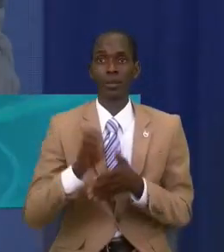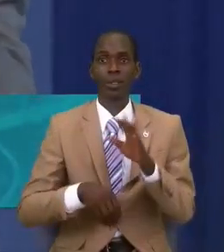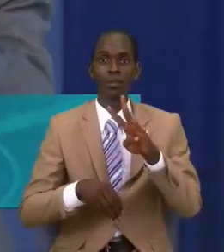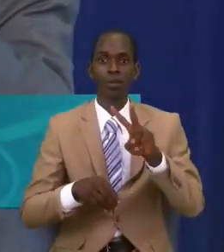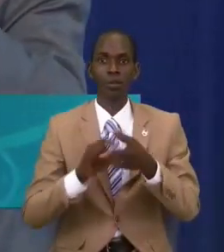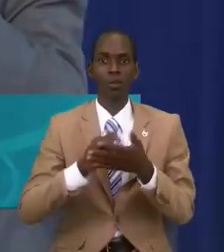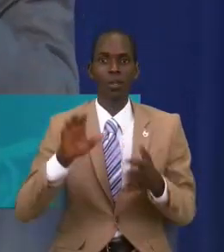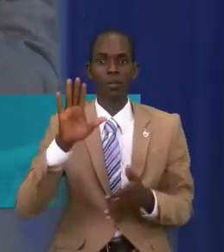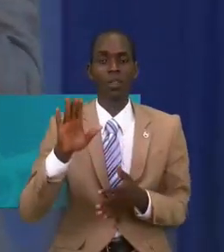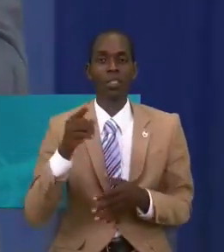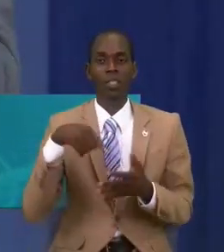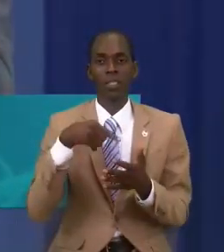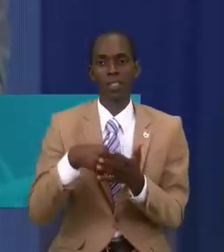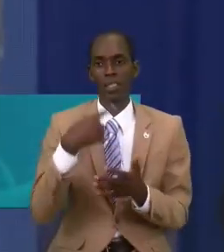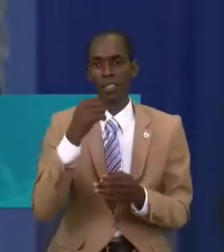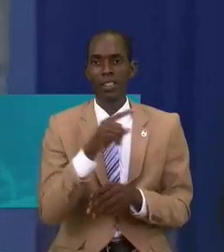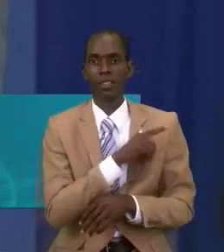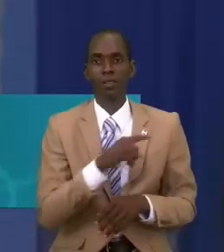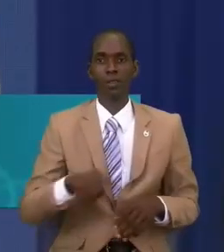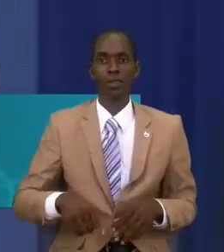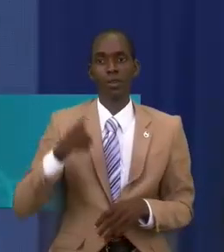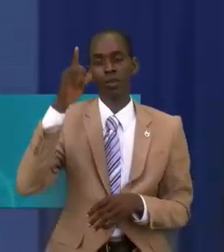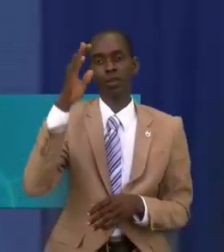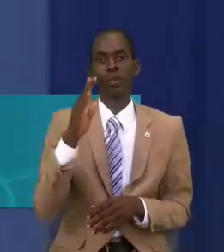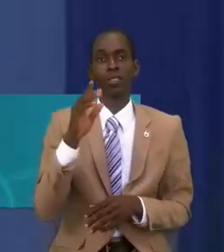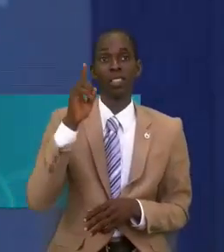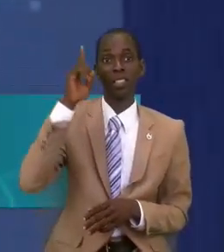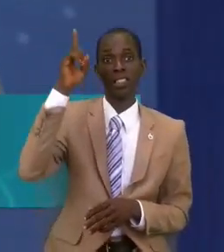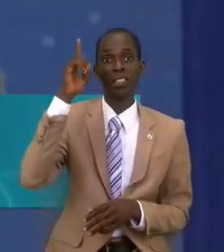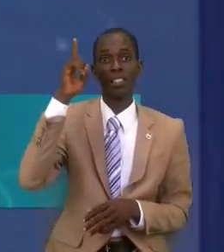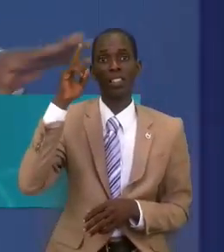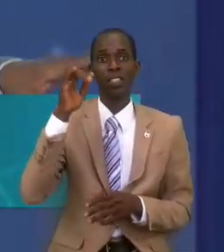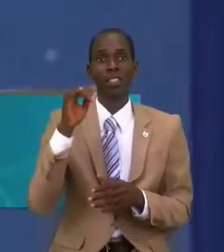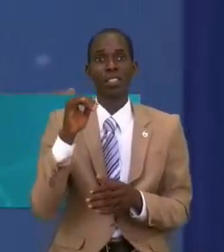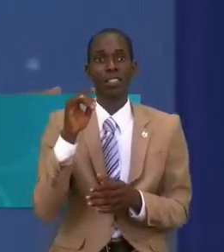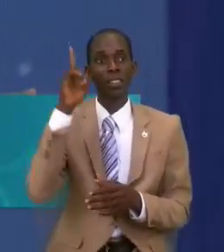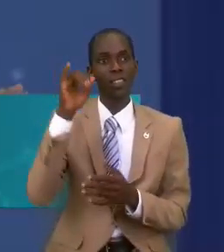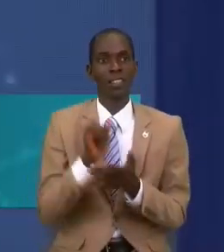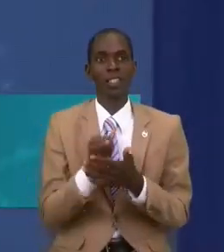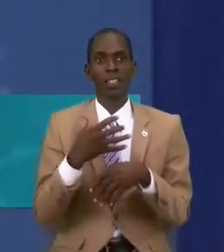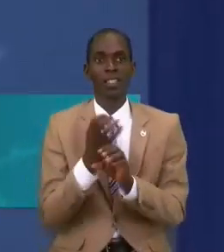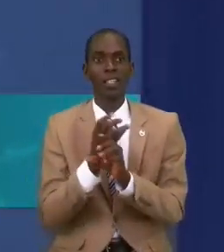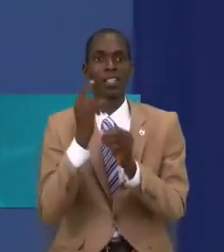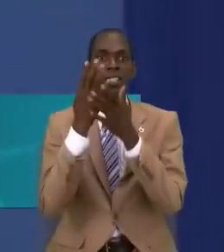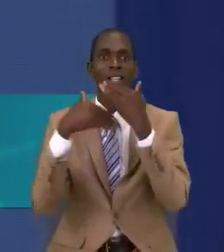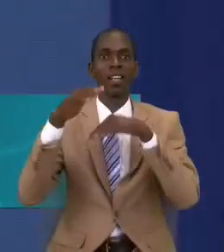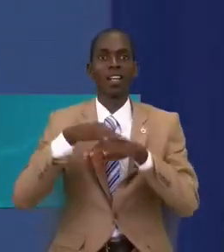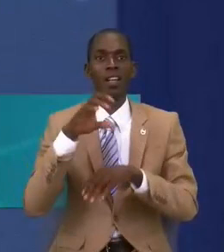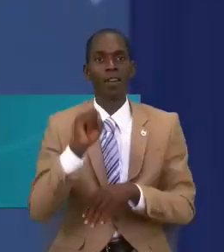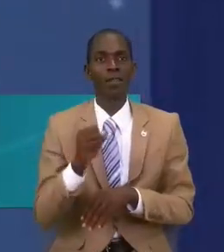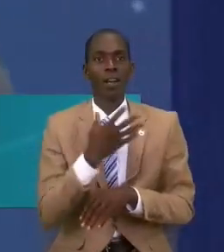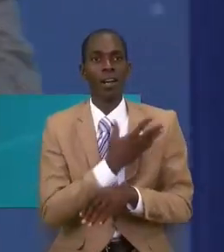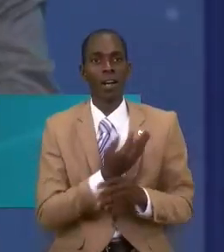he that created the heavens and stretched them out,